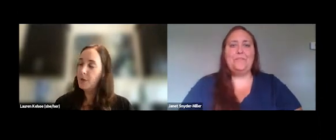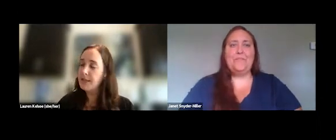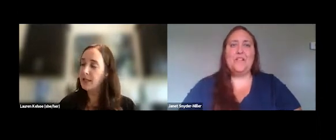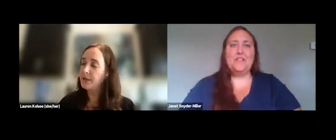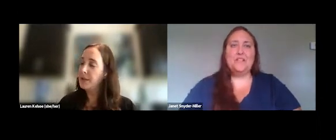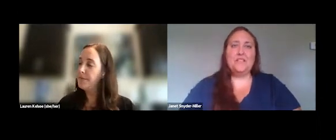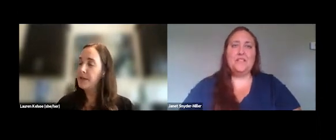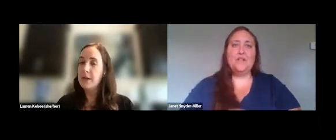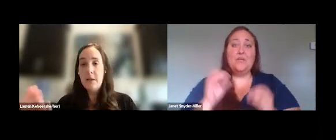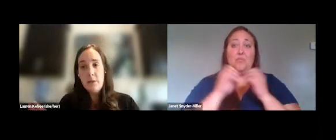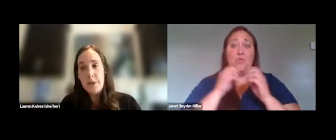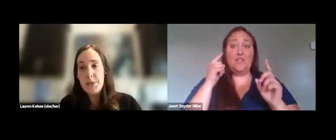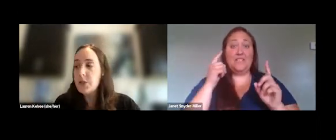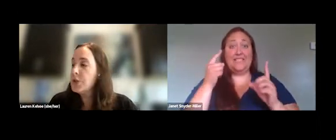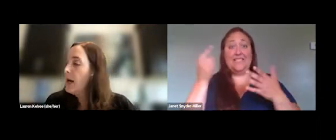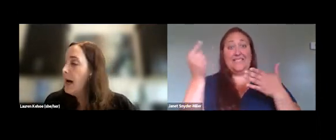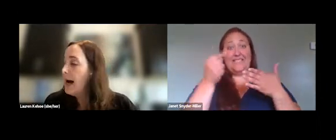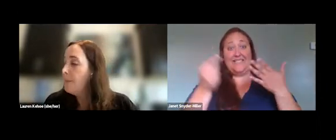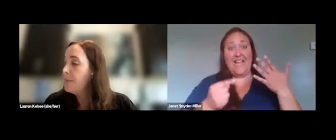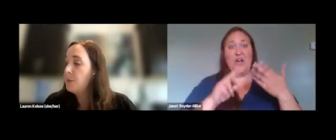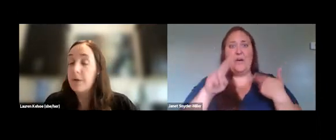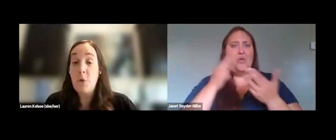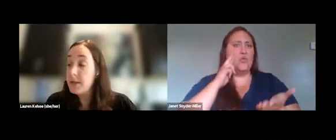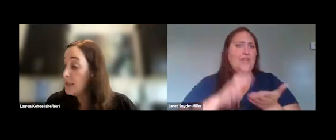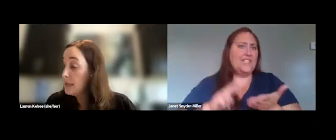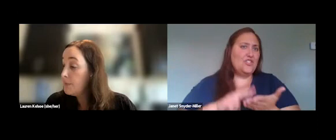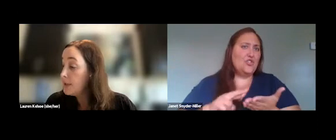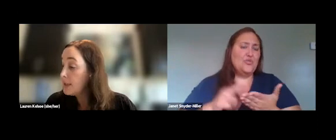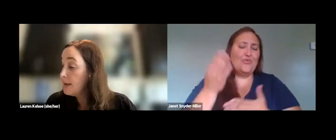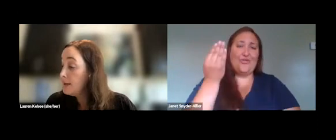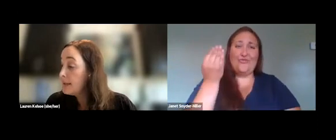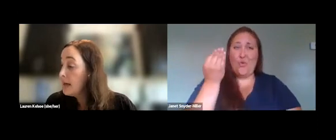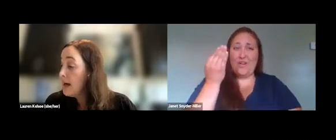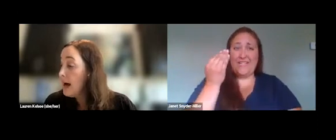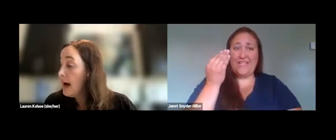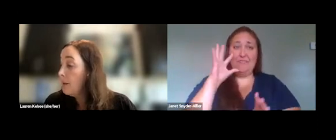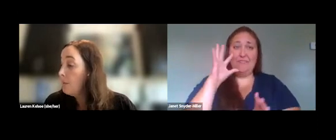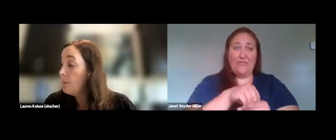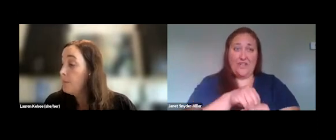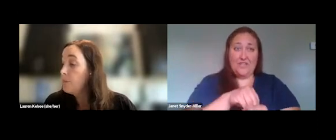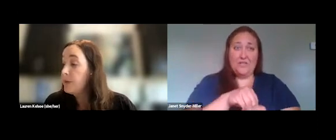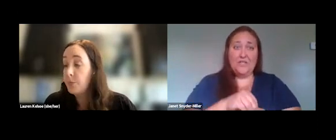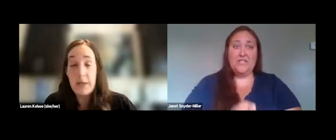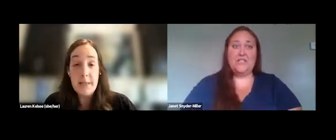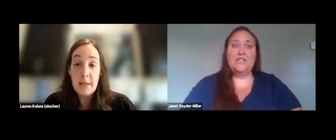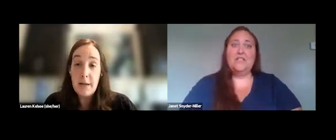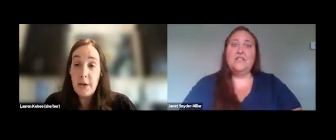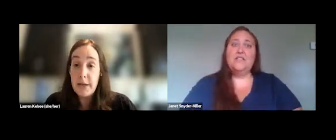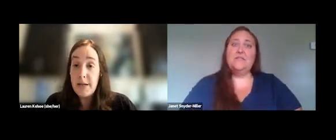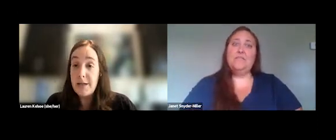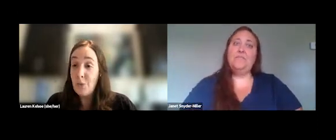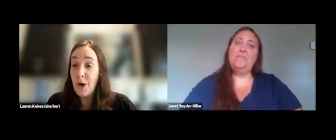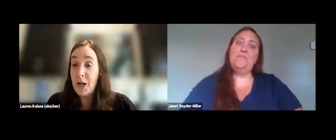little bit more detail about some of the research. There were 14 participants. We